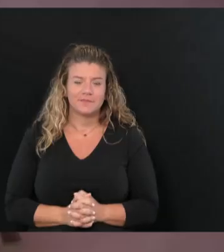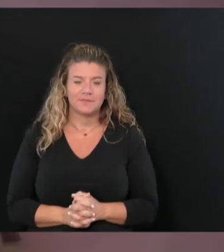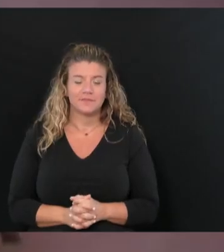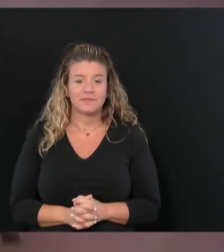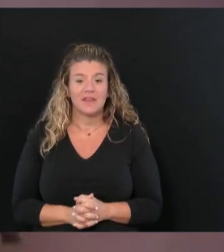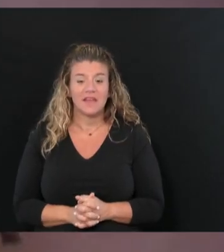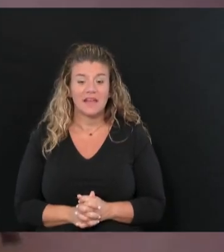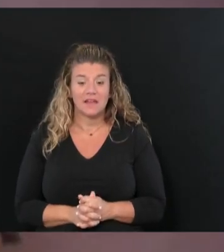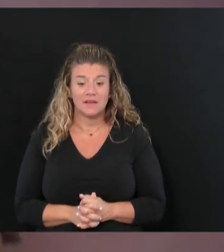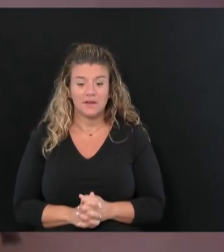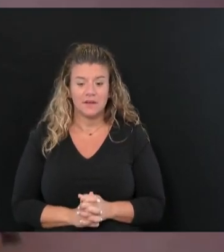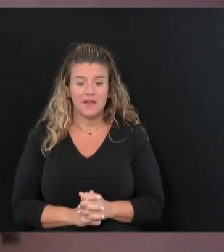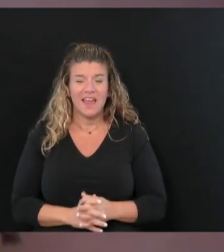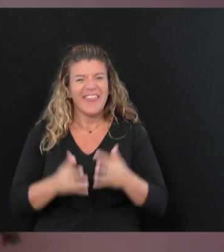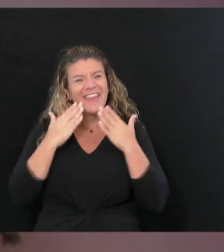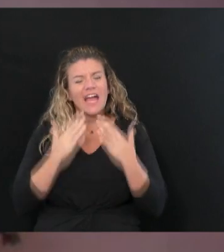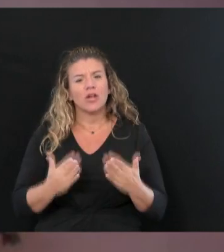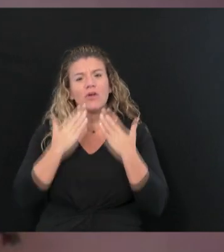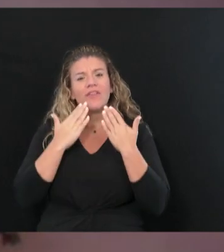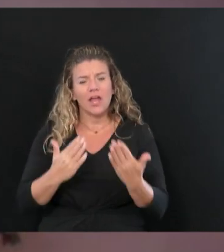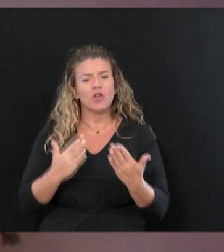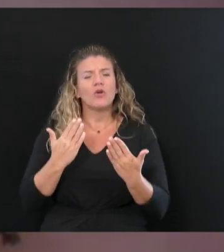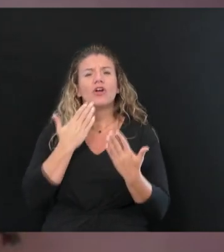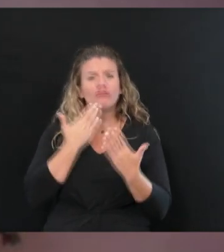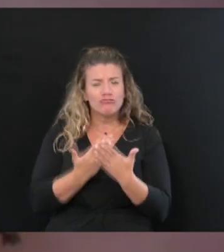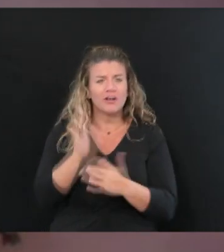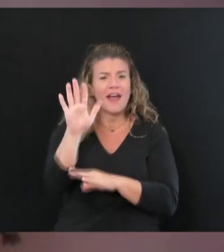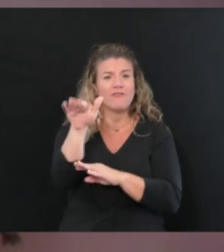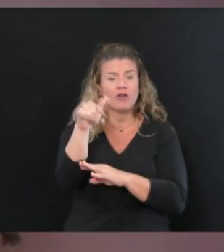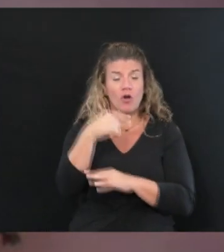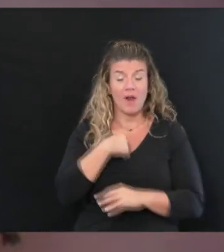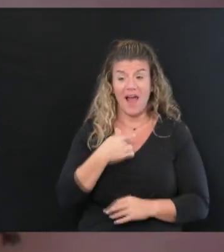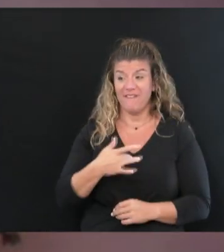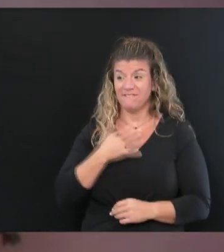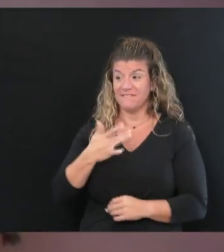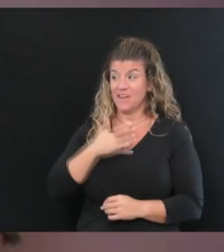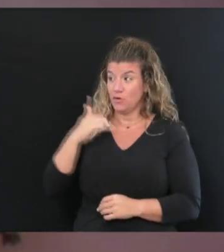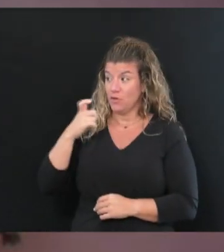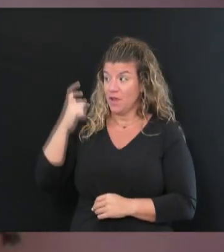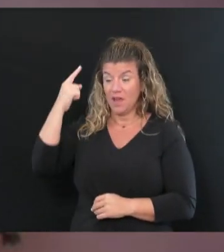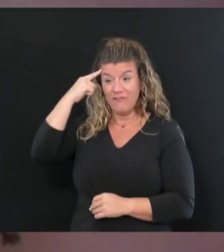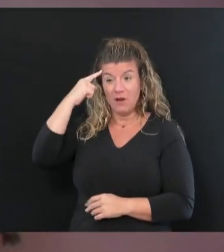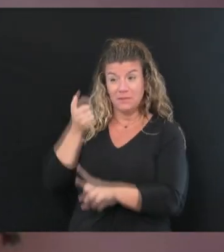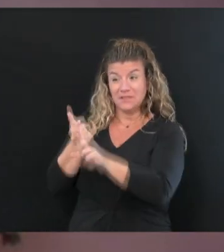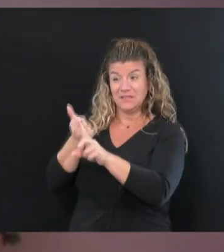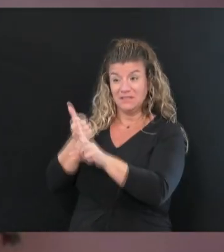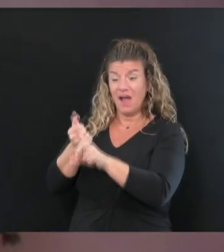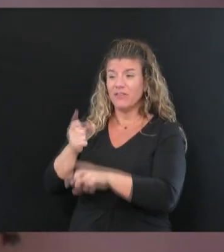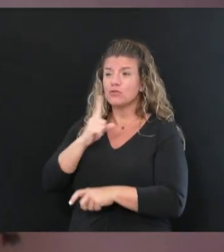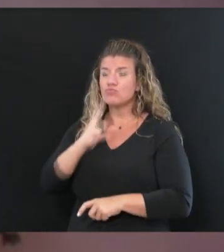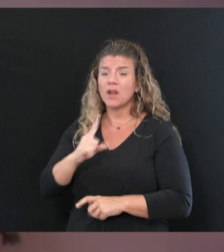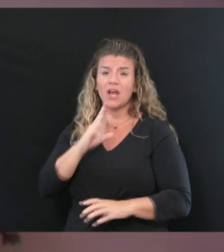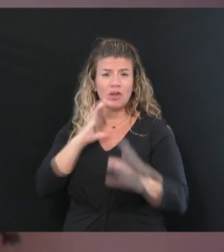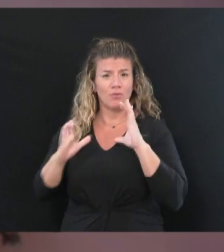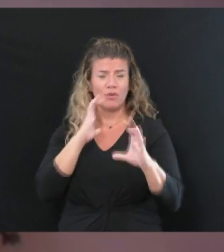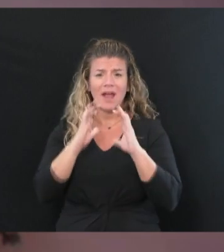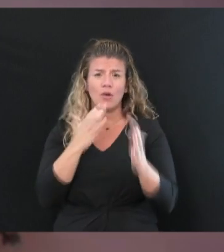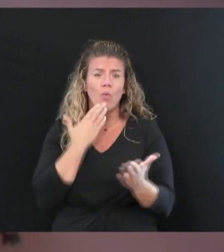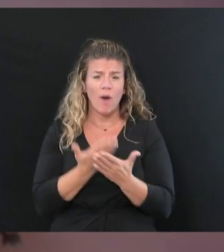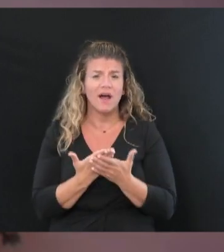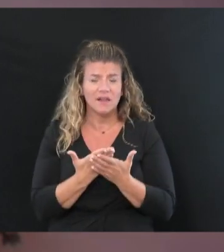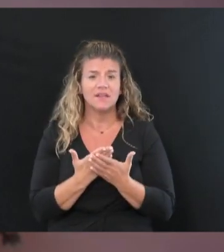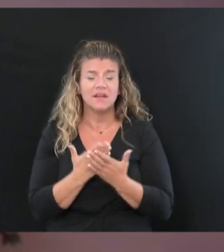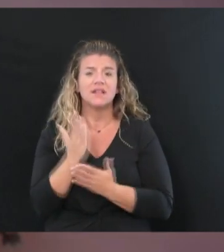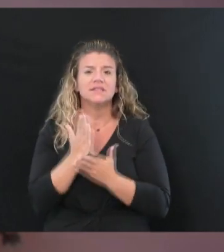Well, thank you, and good afternoon. I think the governor has really communicated very well some